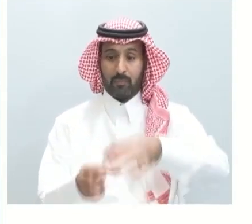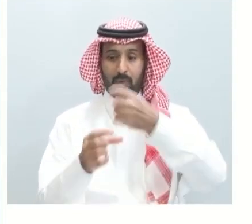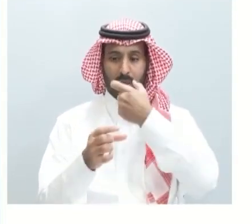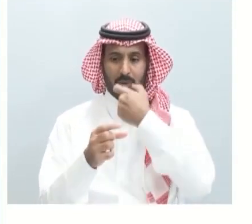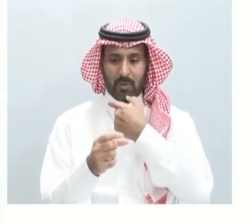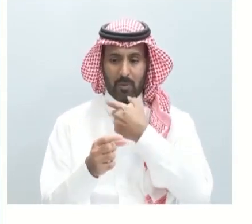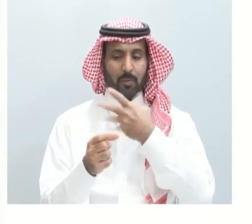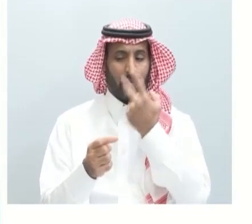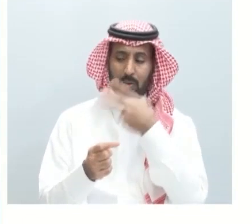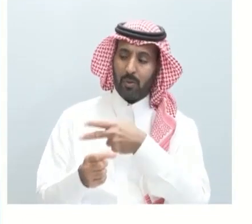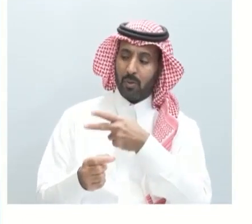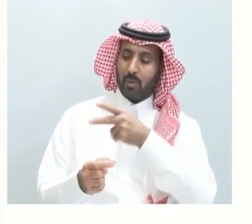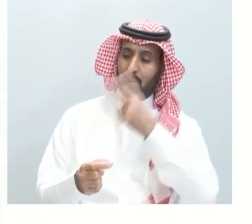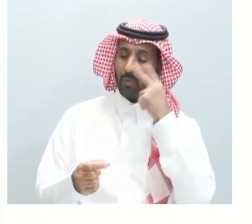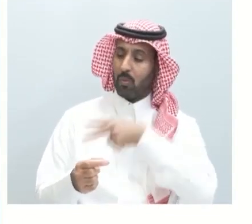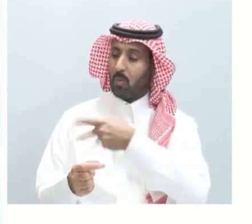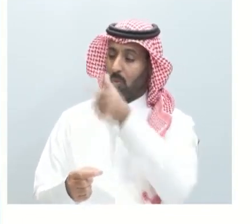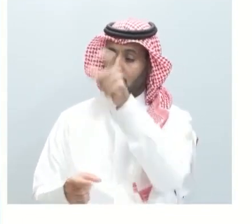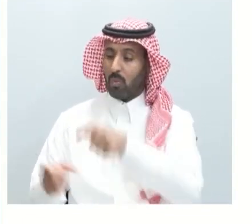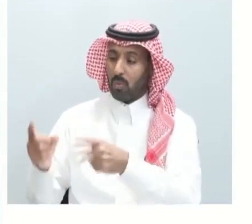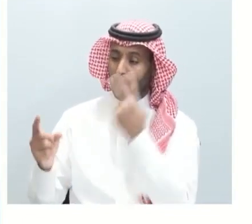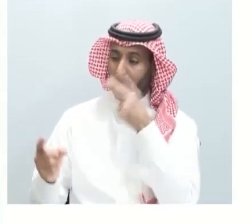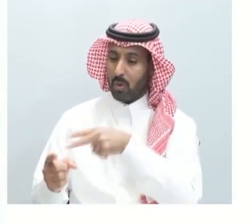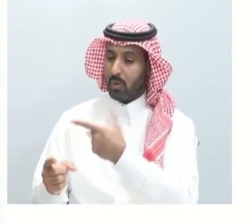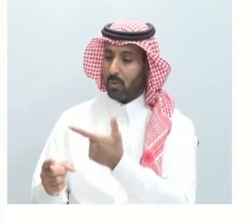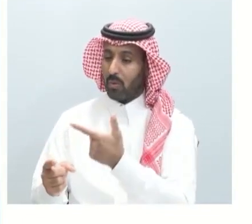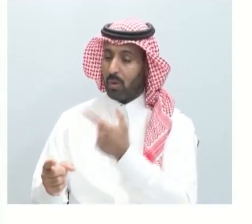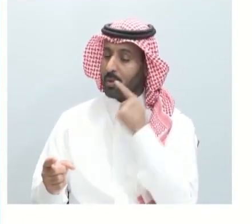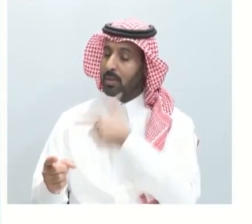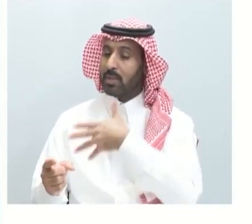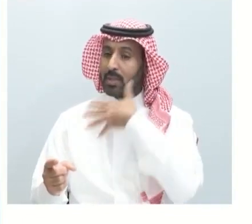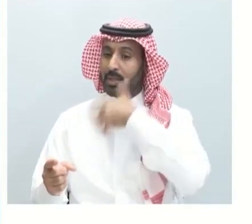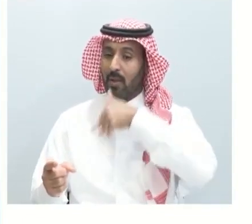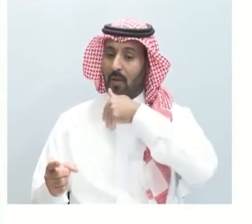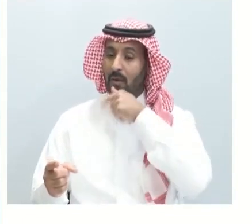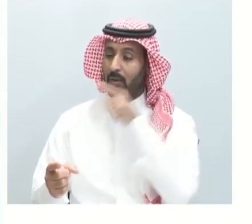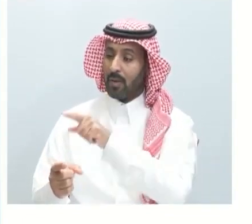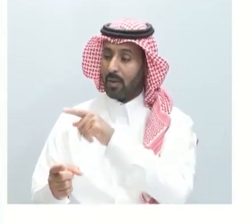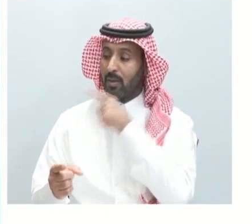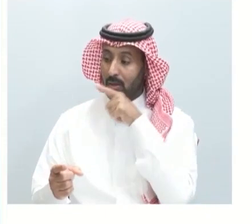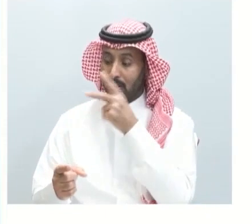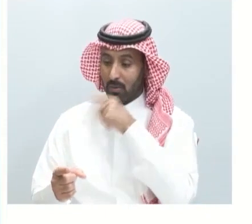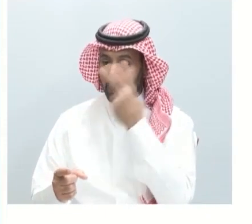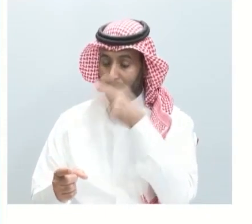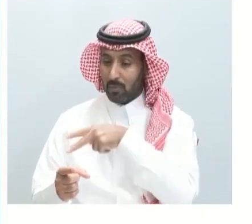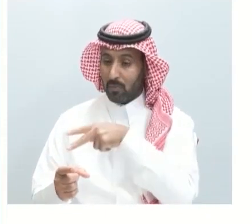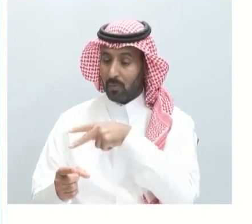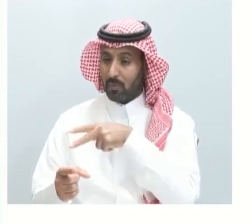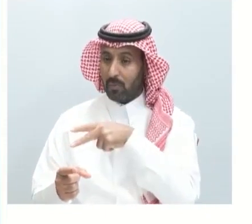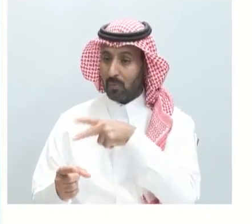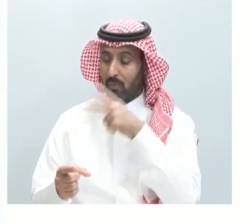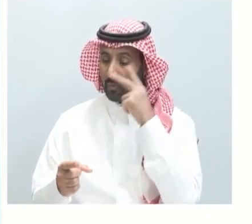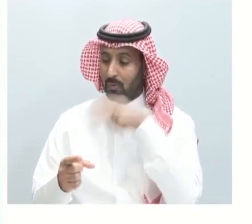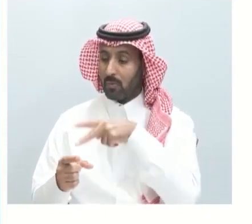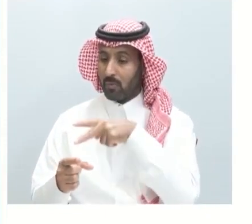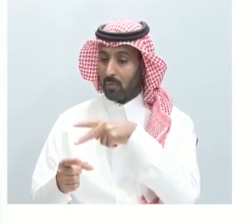jar who's watching him yes his father is he supposed to be doing this is he supposed